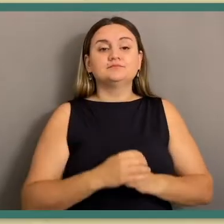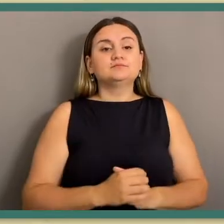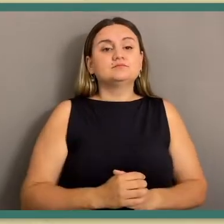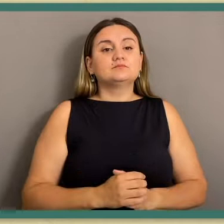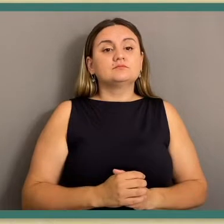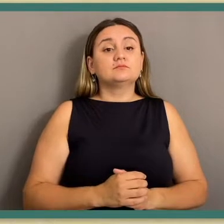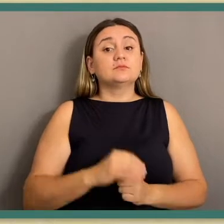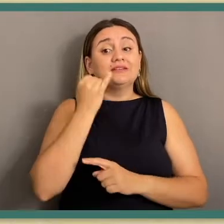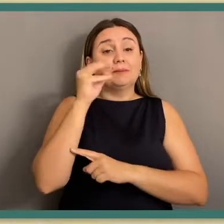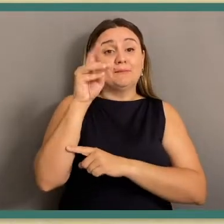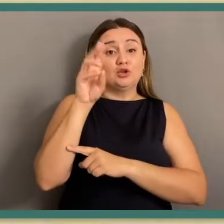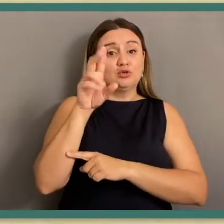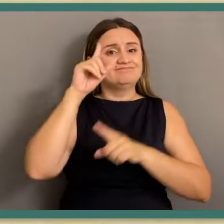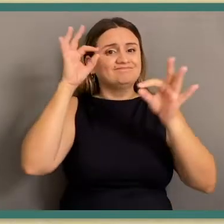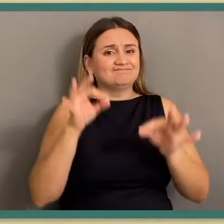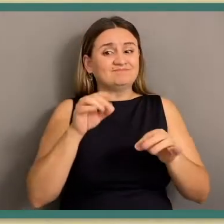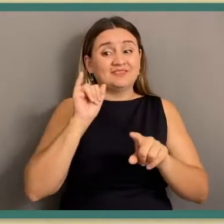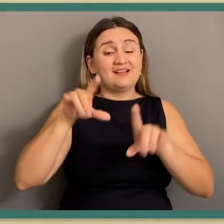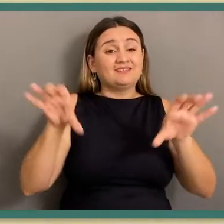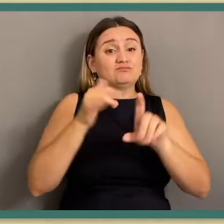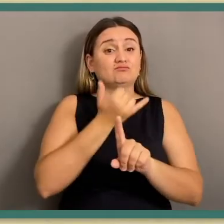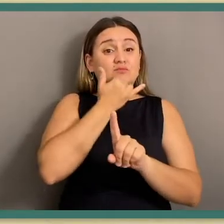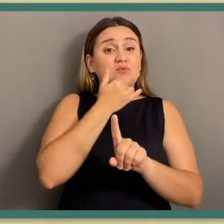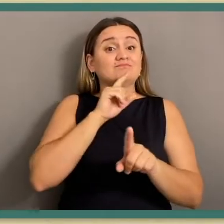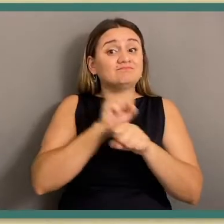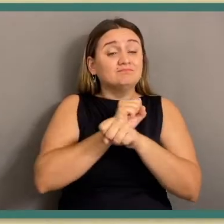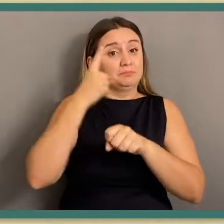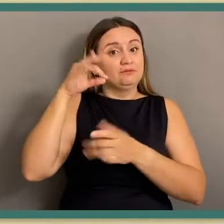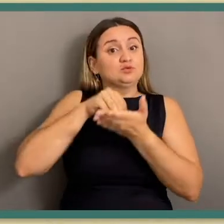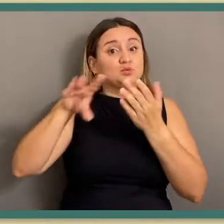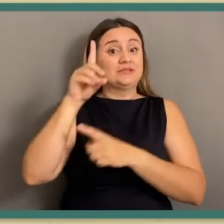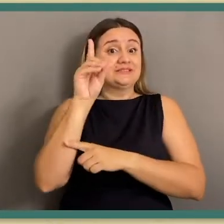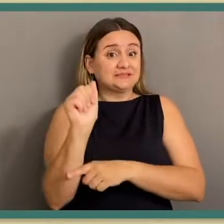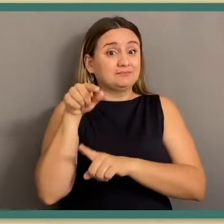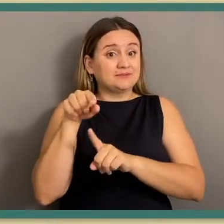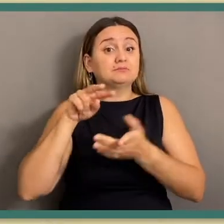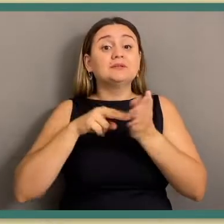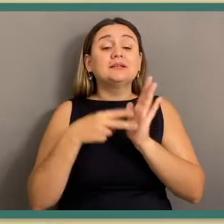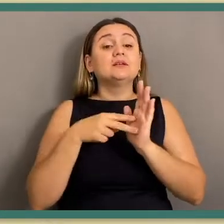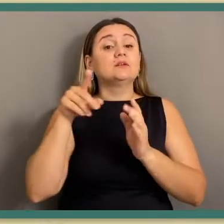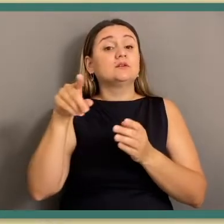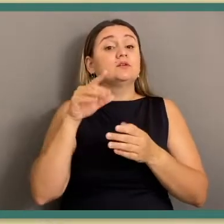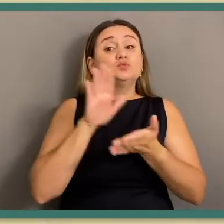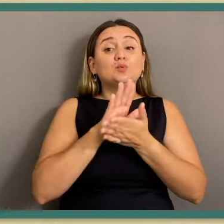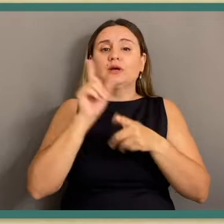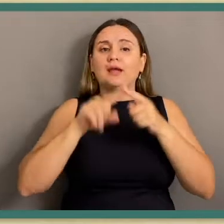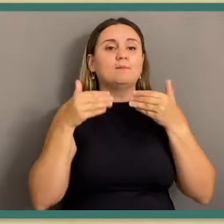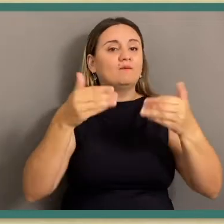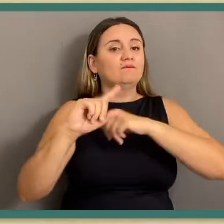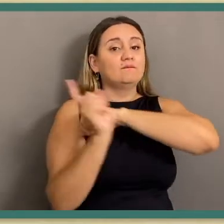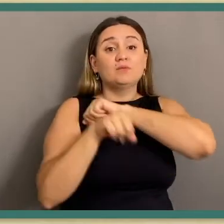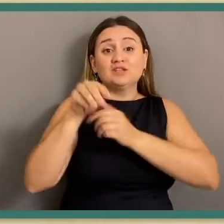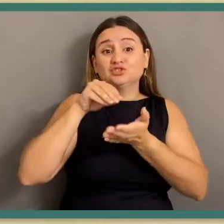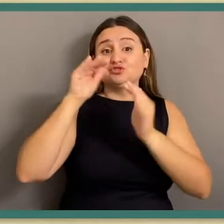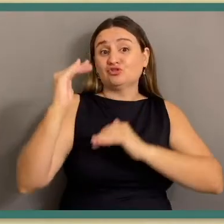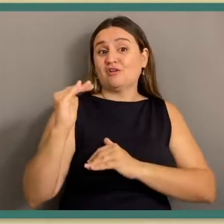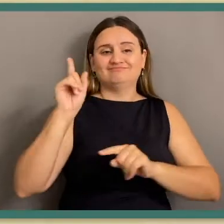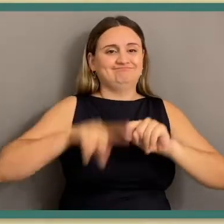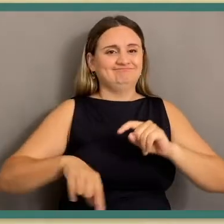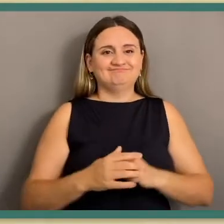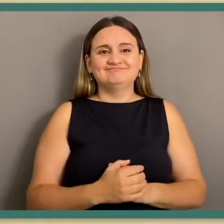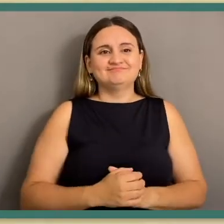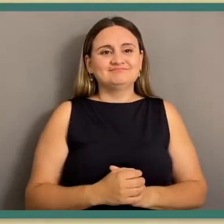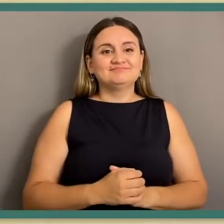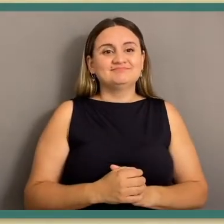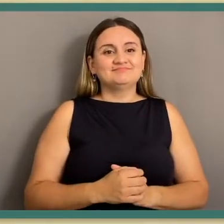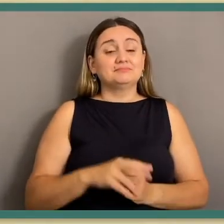student's disability. If the MDR determines the misconduct was a result of the student's disability, the school cannot move forward